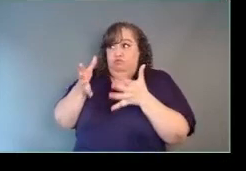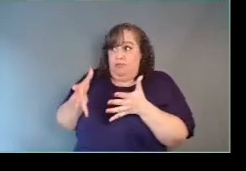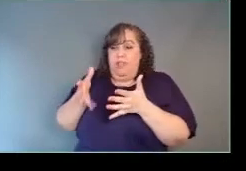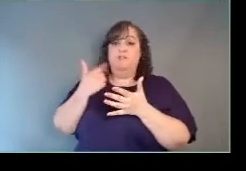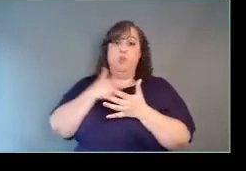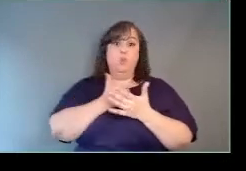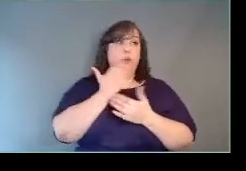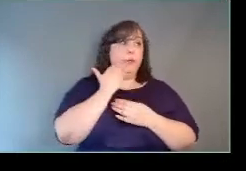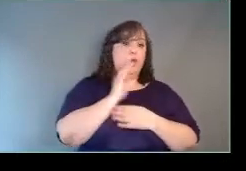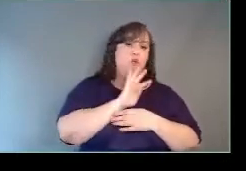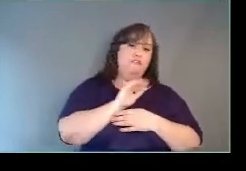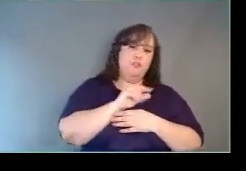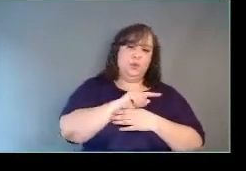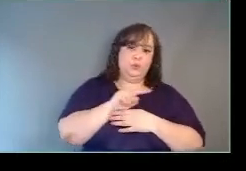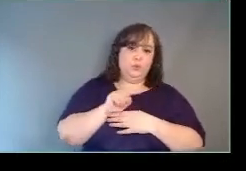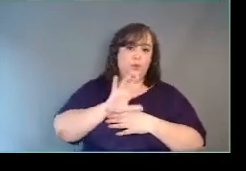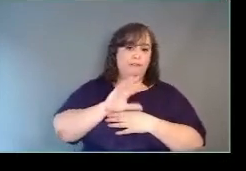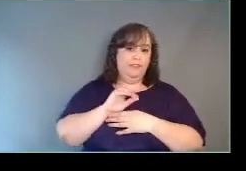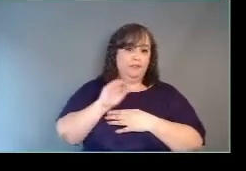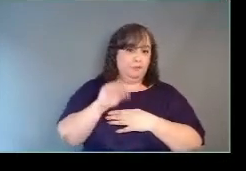more about the hazard they pose.